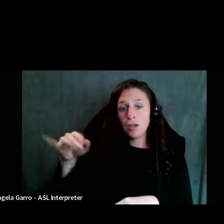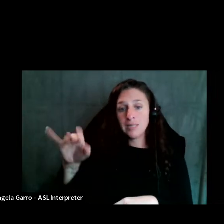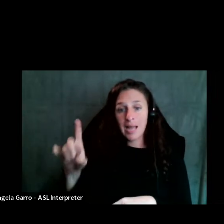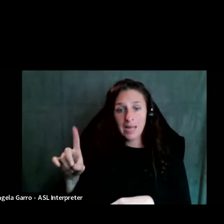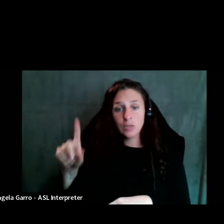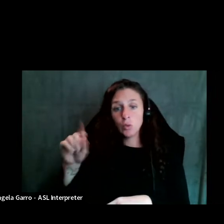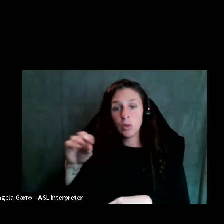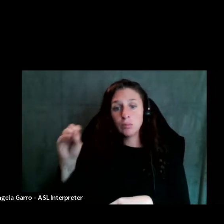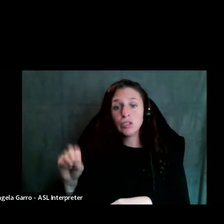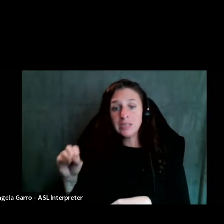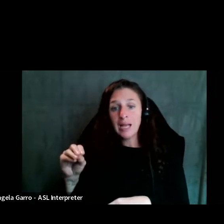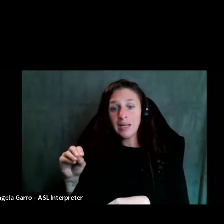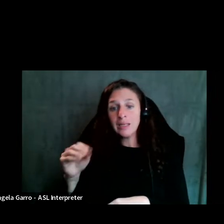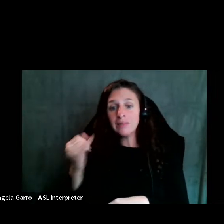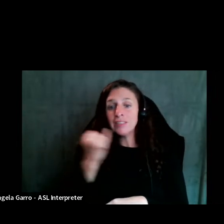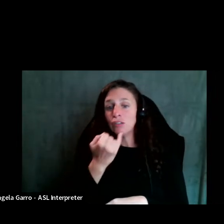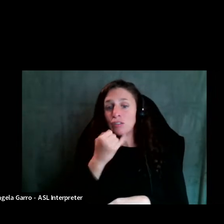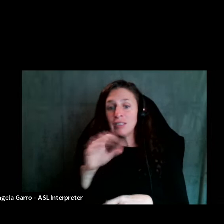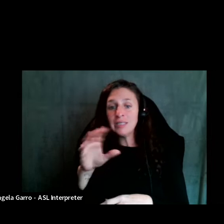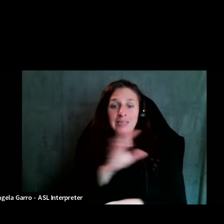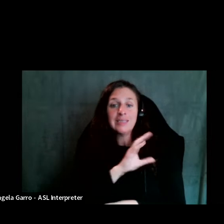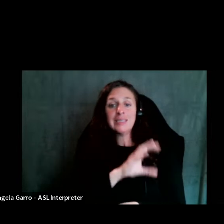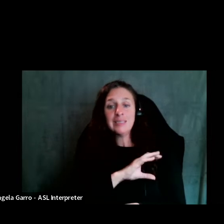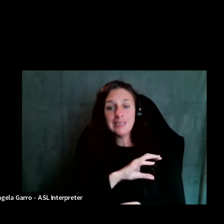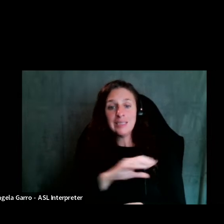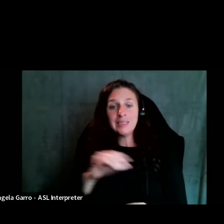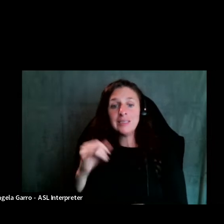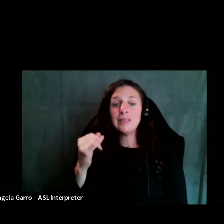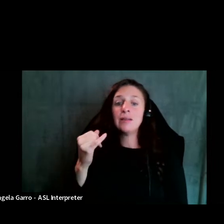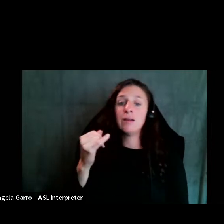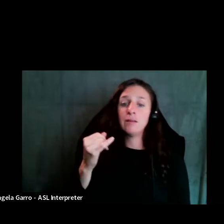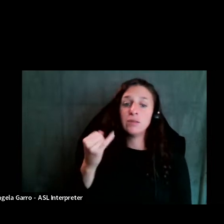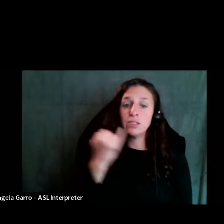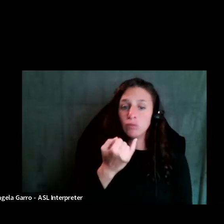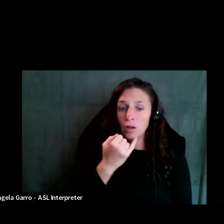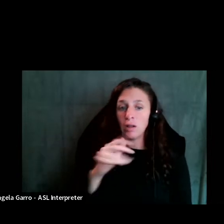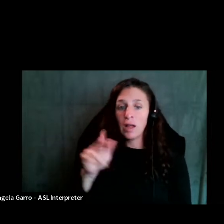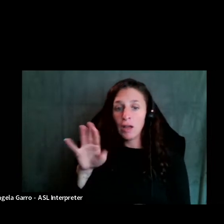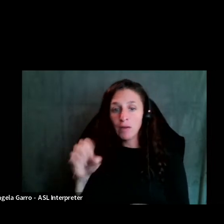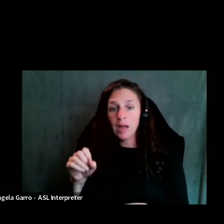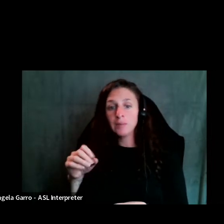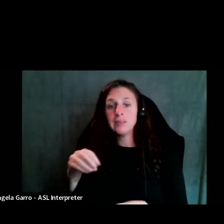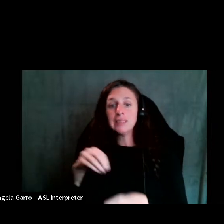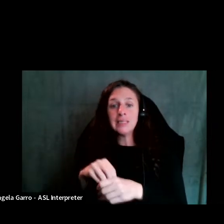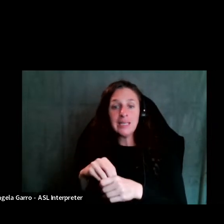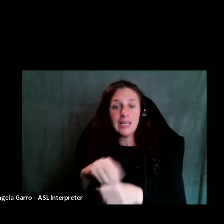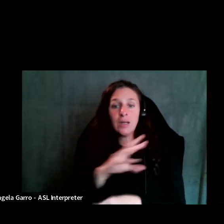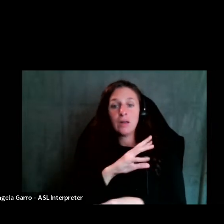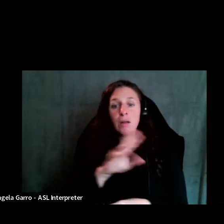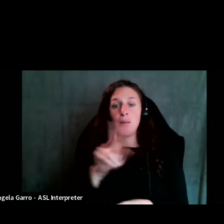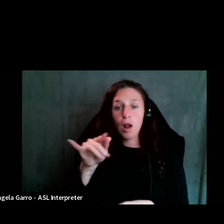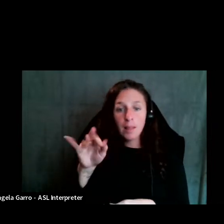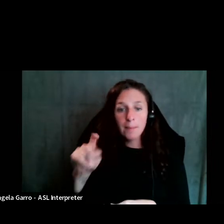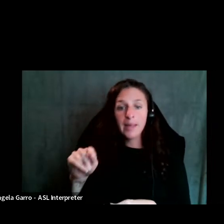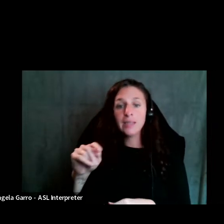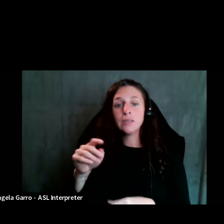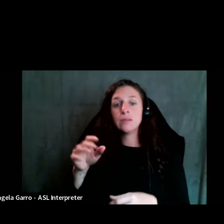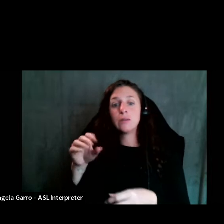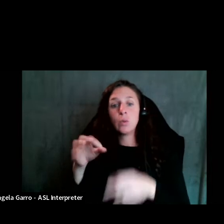are Israeli Arabs. There's Israeli Arab in the parliament, in the Supreme Court. There are doctors,